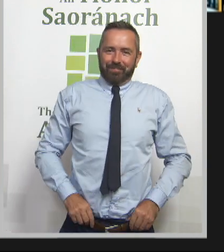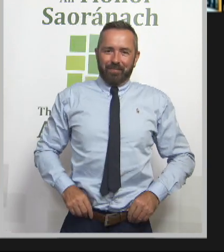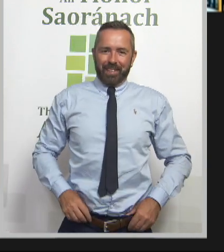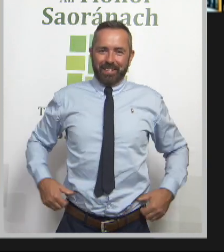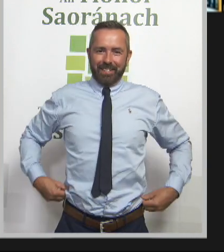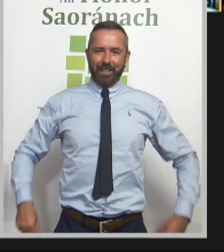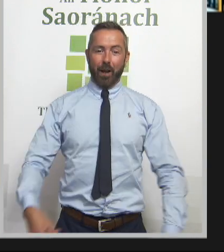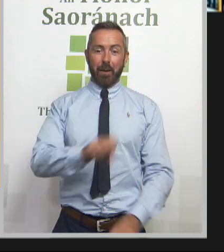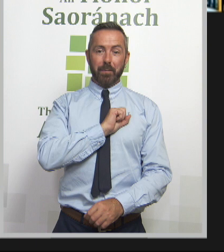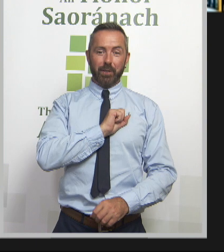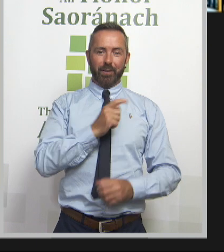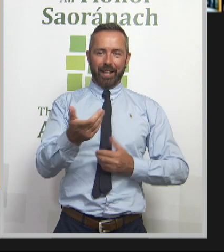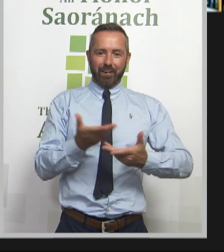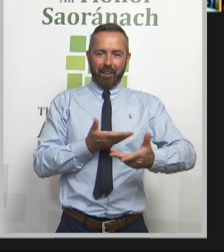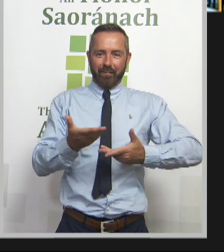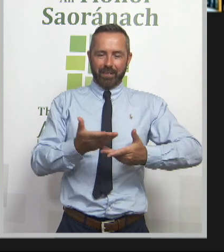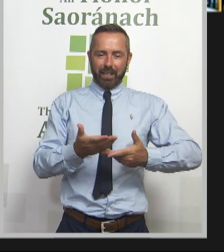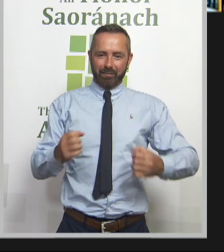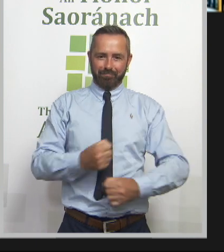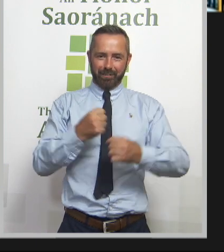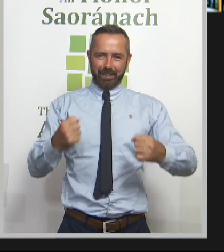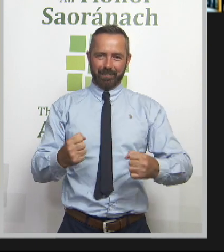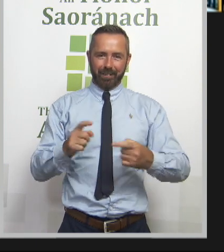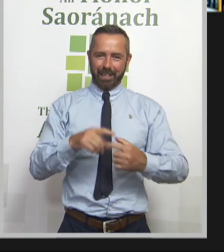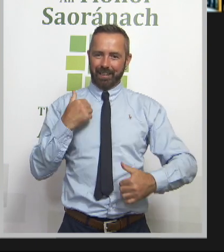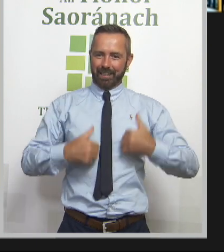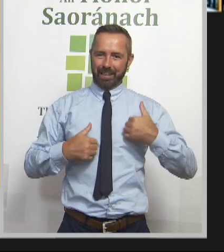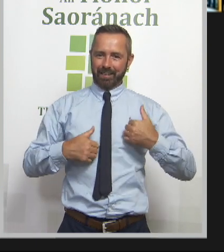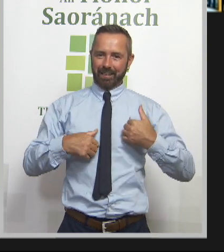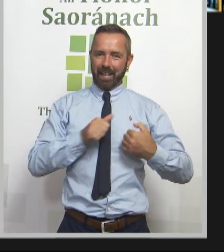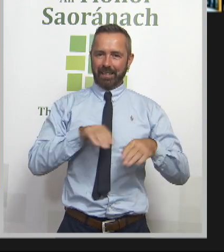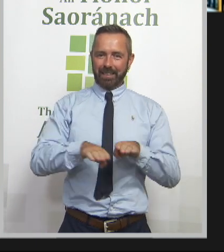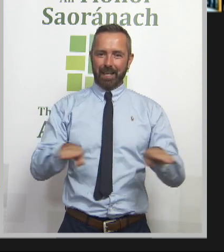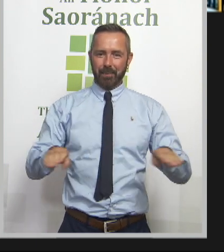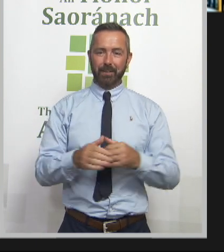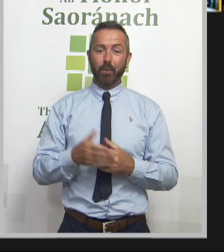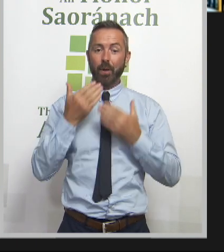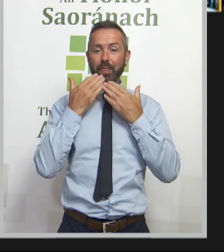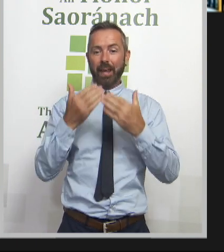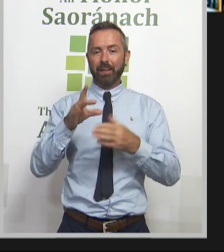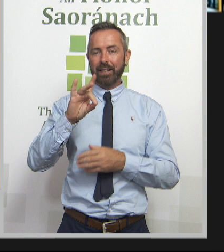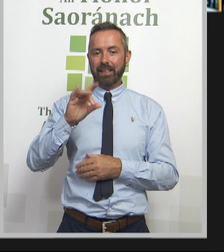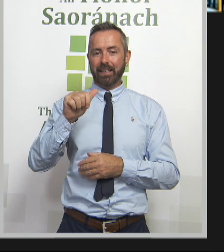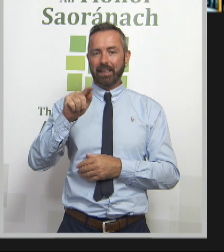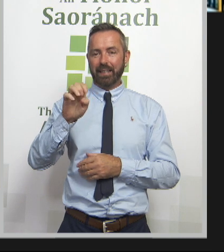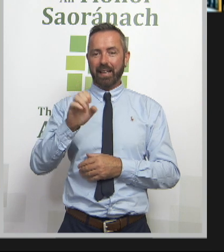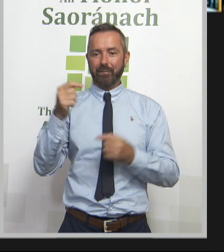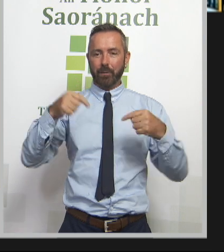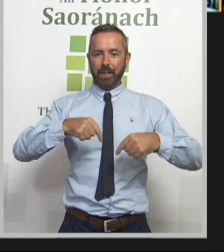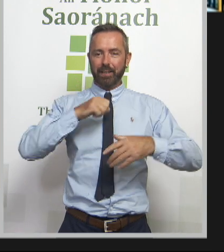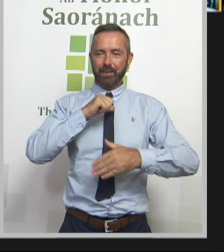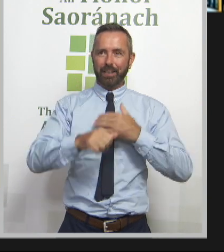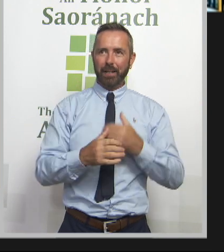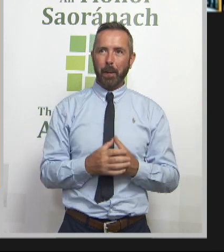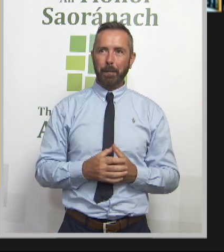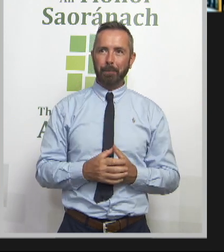very dynamic and interesting across the kitchen table. But thank you, Kate, for being with us today. And